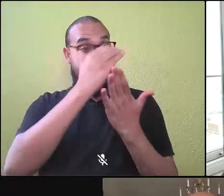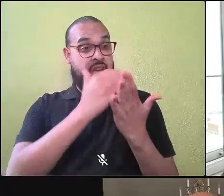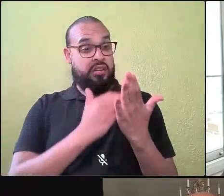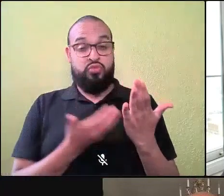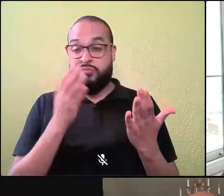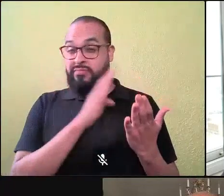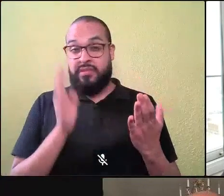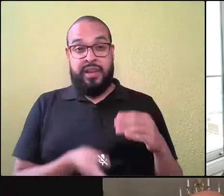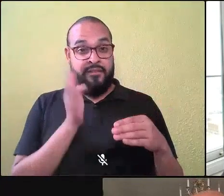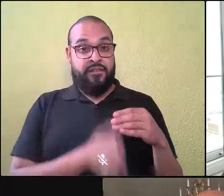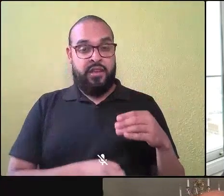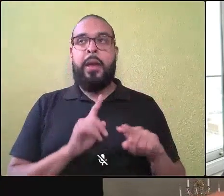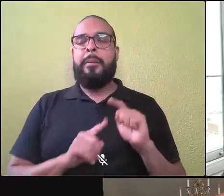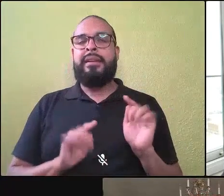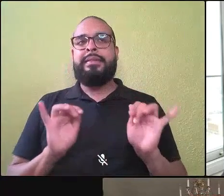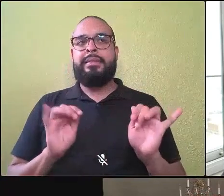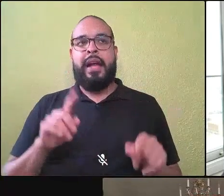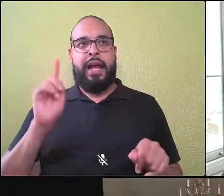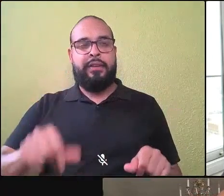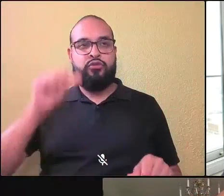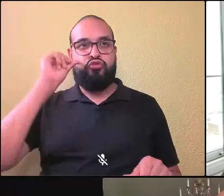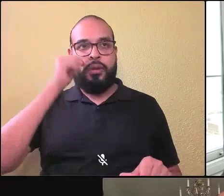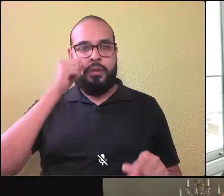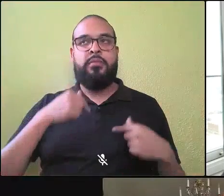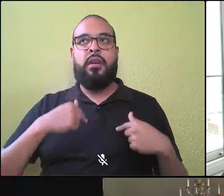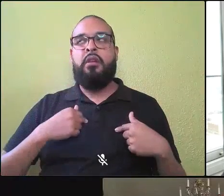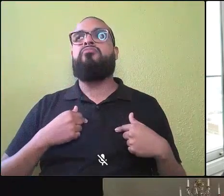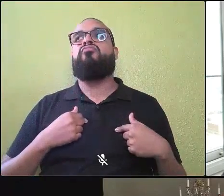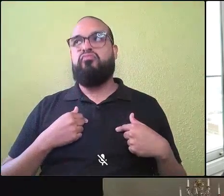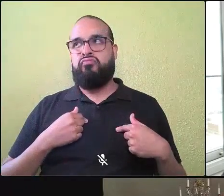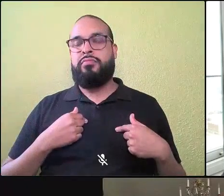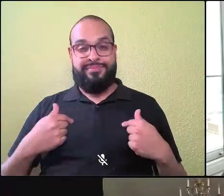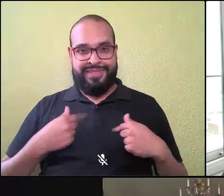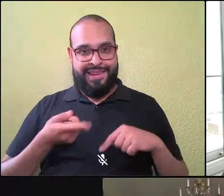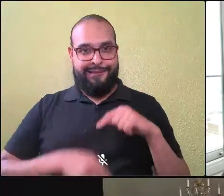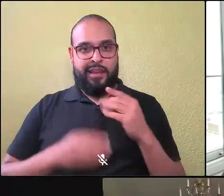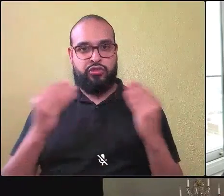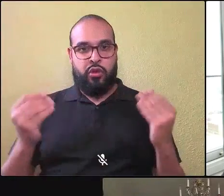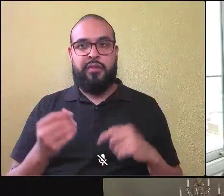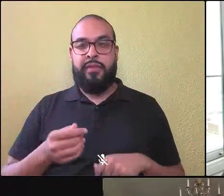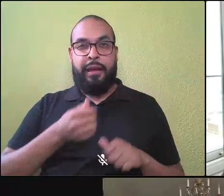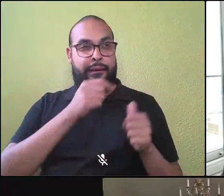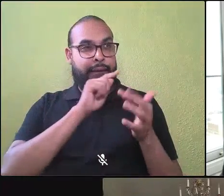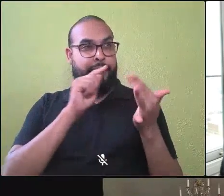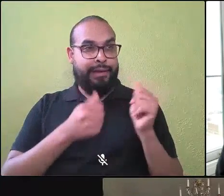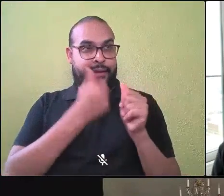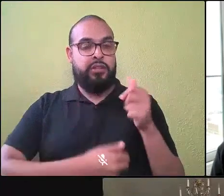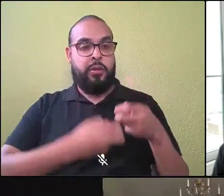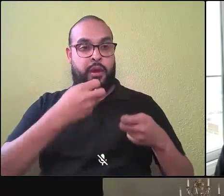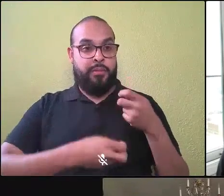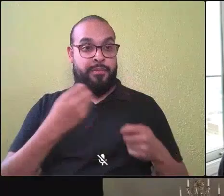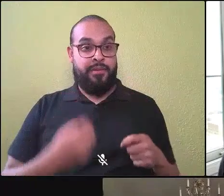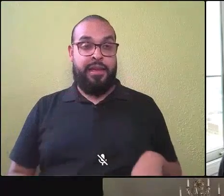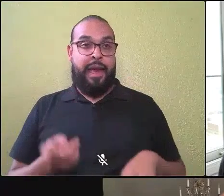I can't solve every single problem every single day. Two, like I am no good to other people if I haven't sort of done the